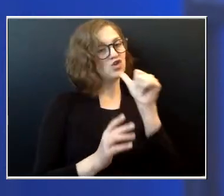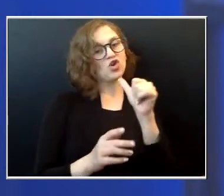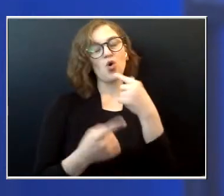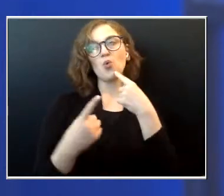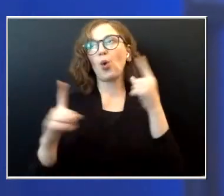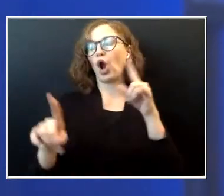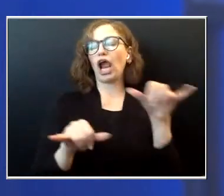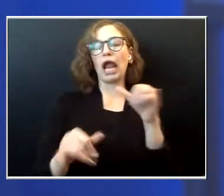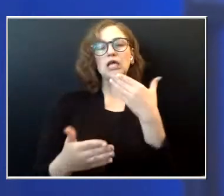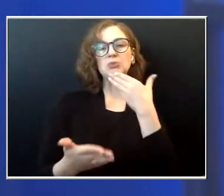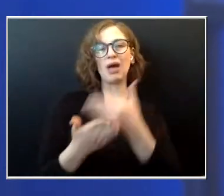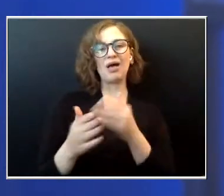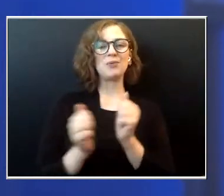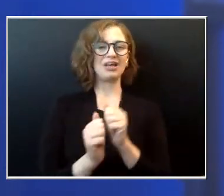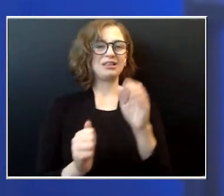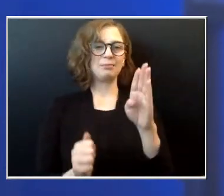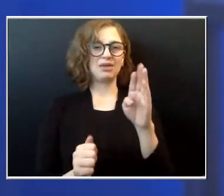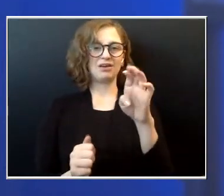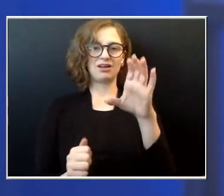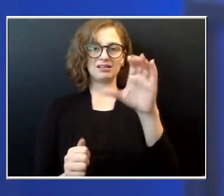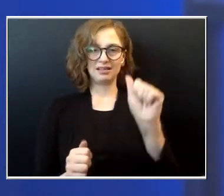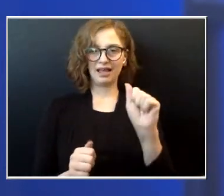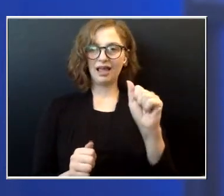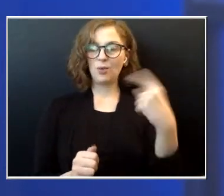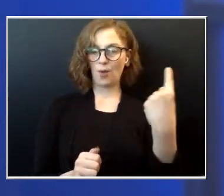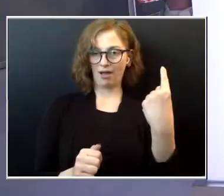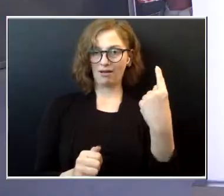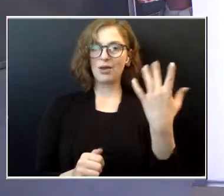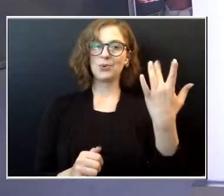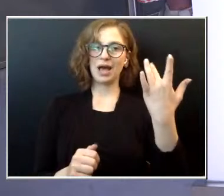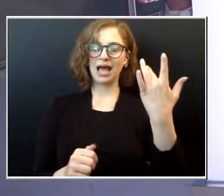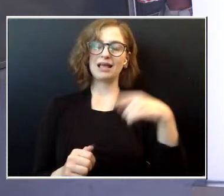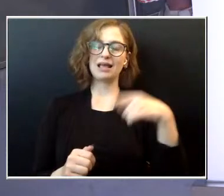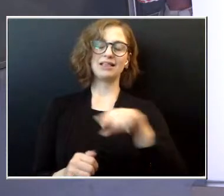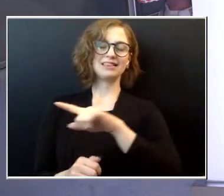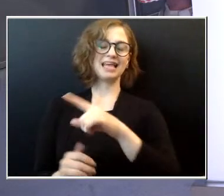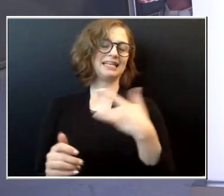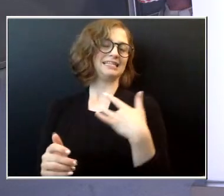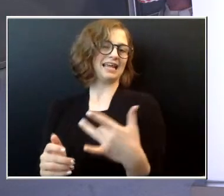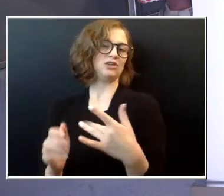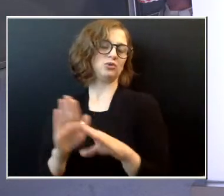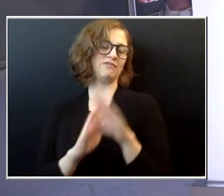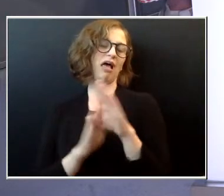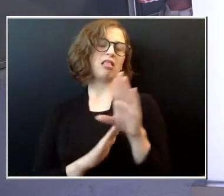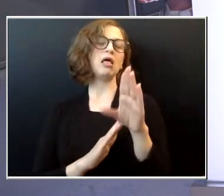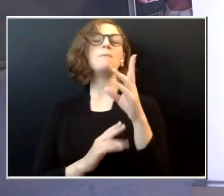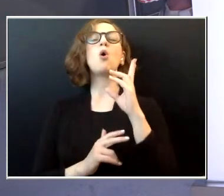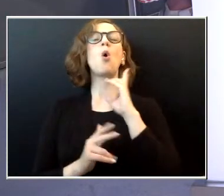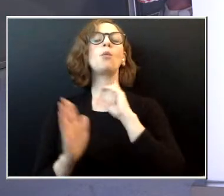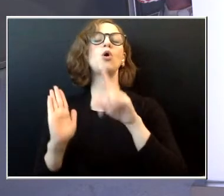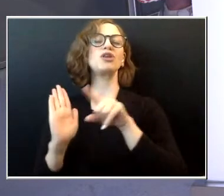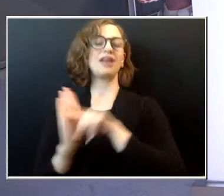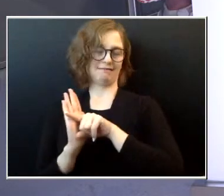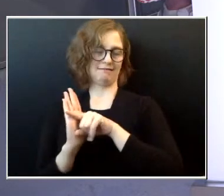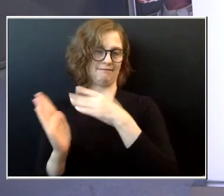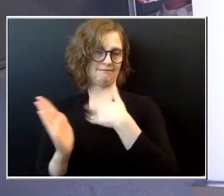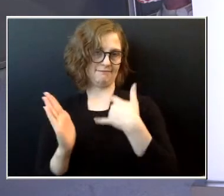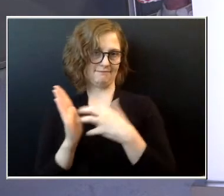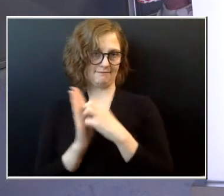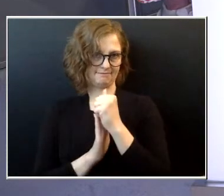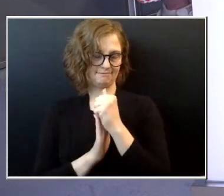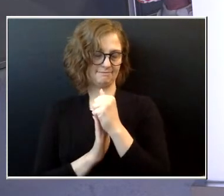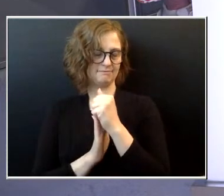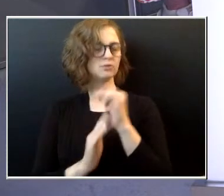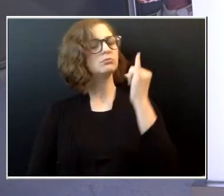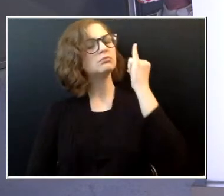higher tendency to get hormone negative breast cancer. Okay. So if a woman knows that she has the BRCA1 gene, does it